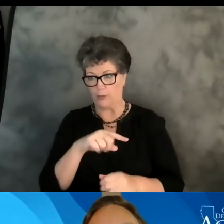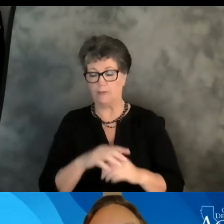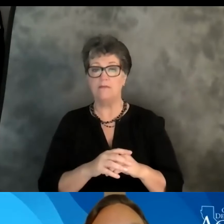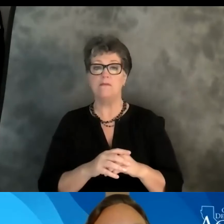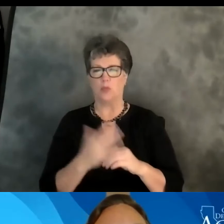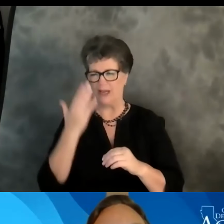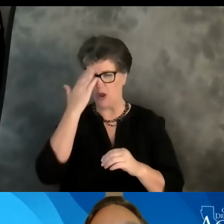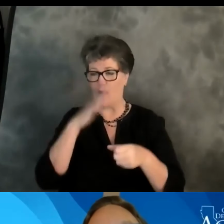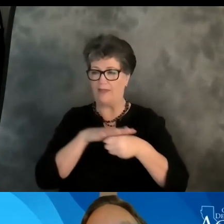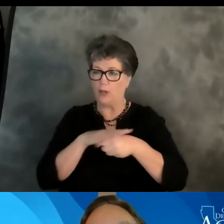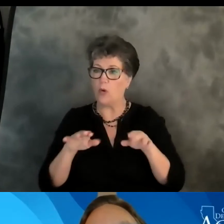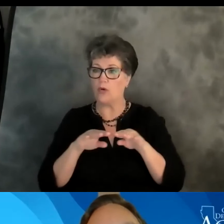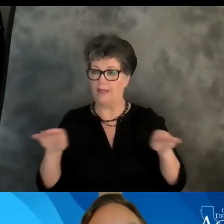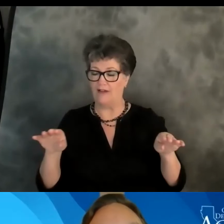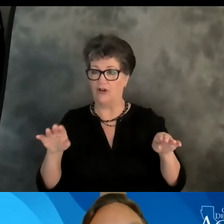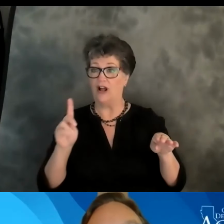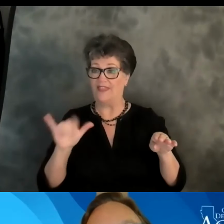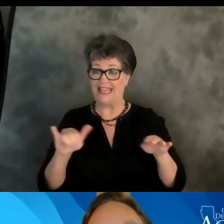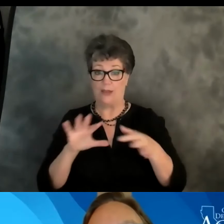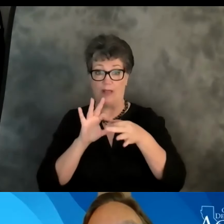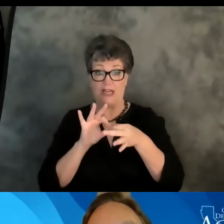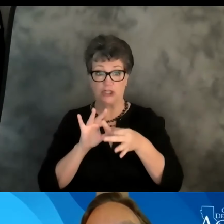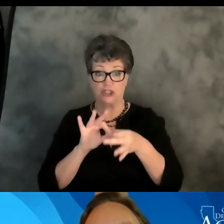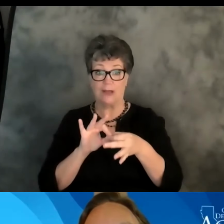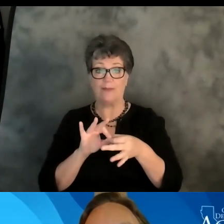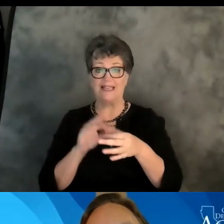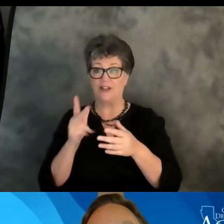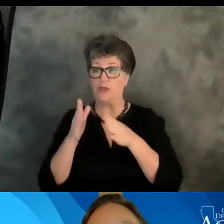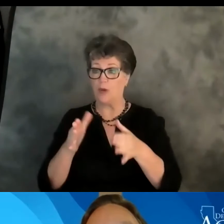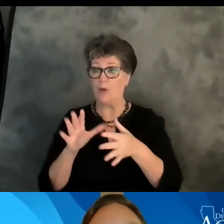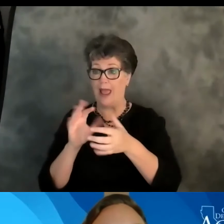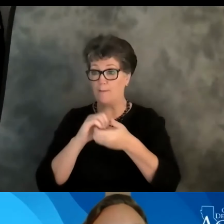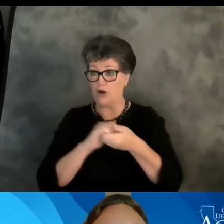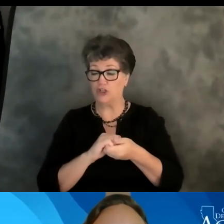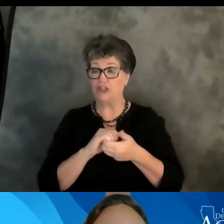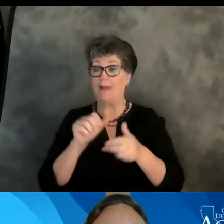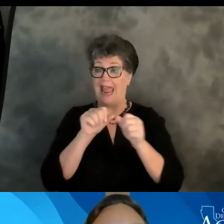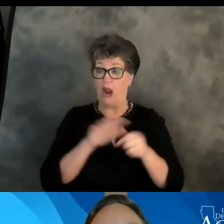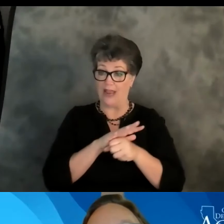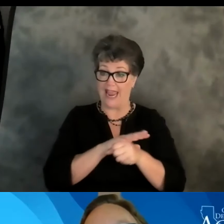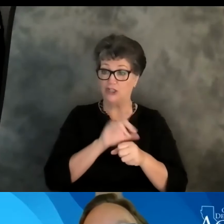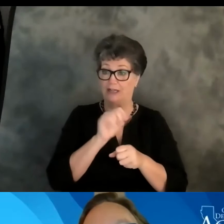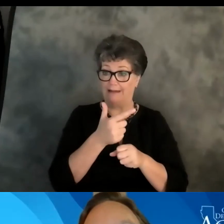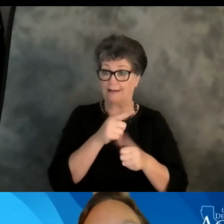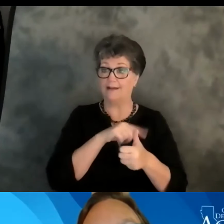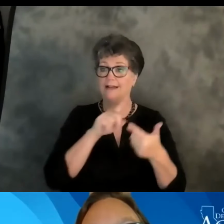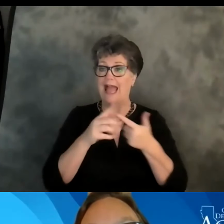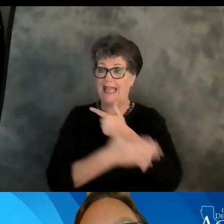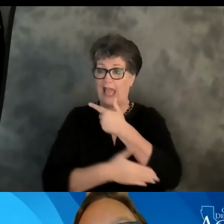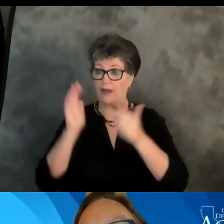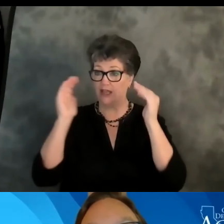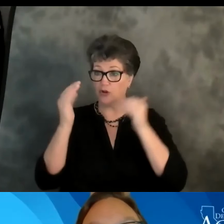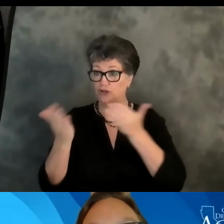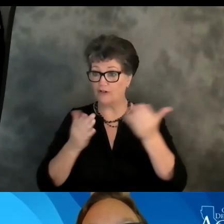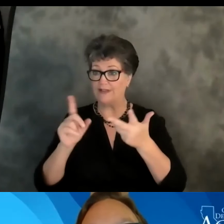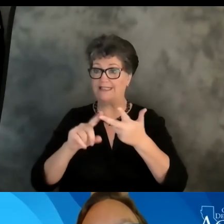at the local level, the key relationship is the three-way partnership between the area agencies on aging, county adult services,